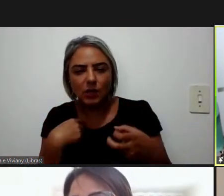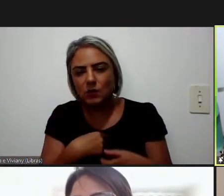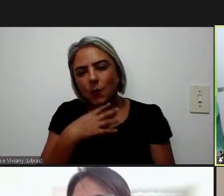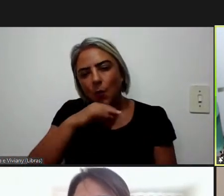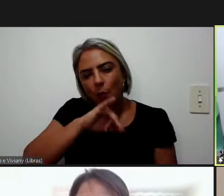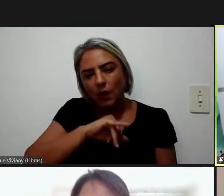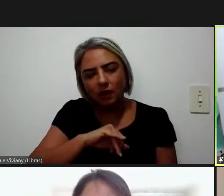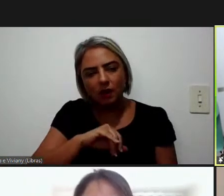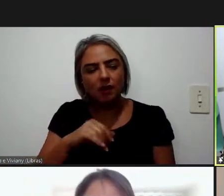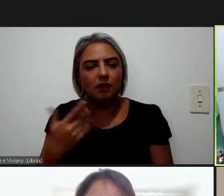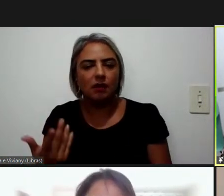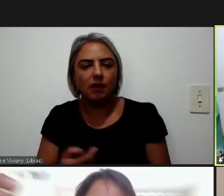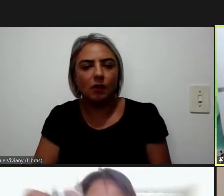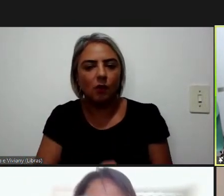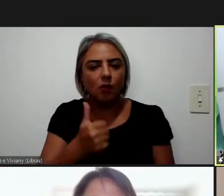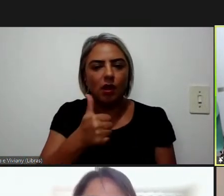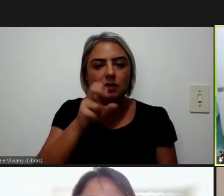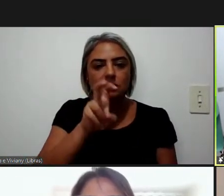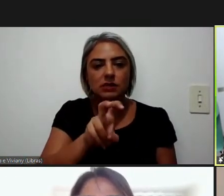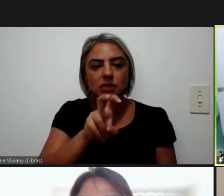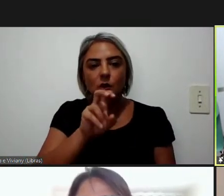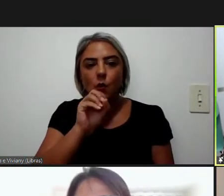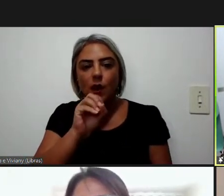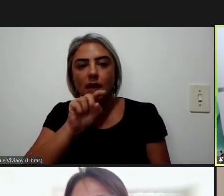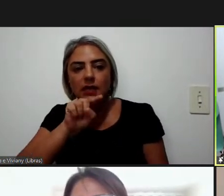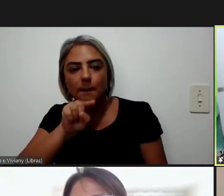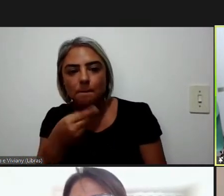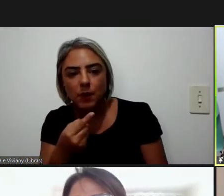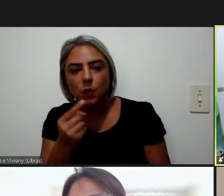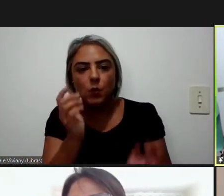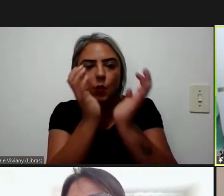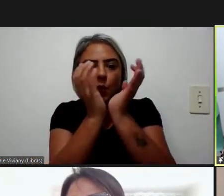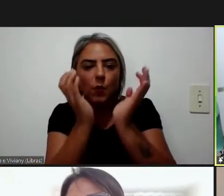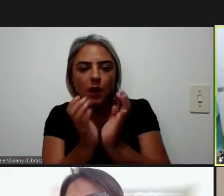that bad. So we have almost